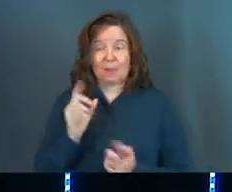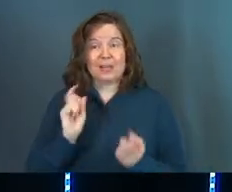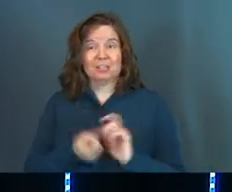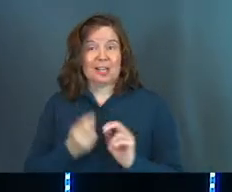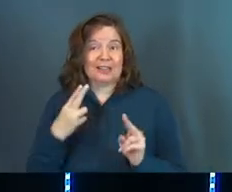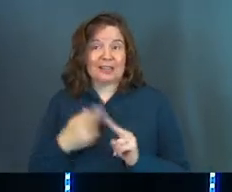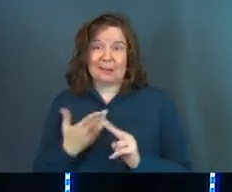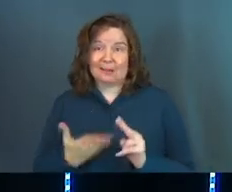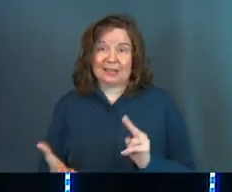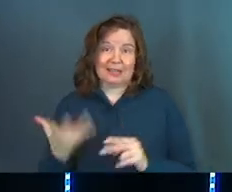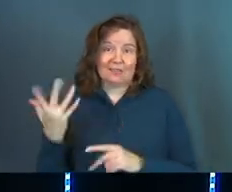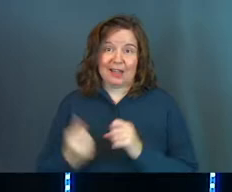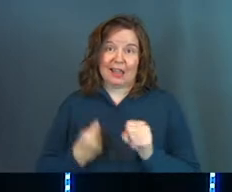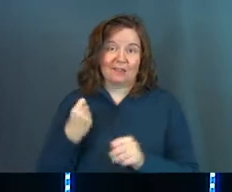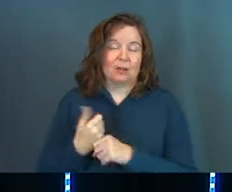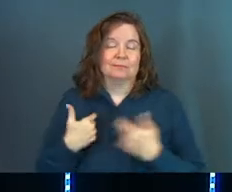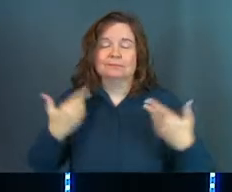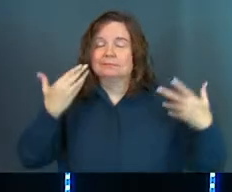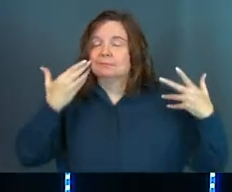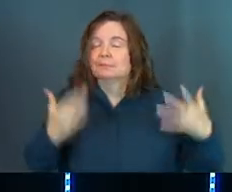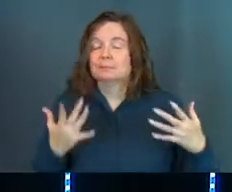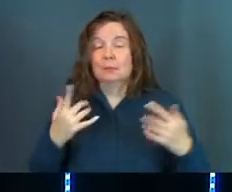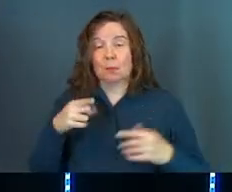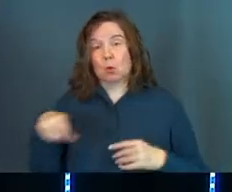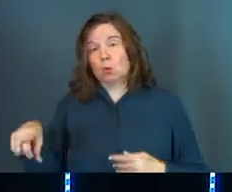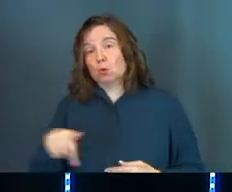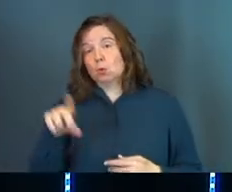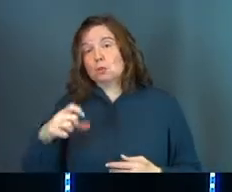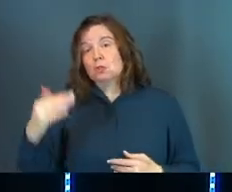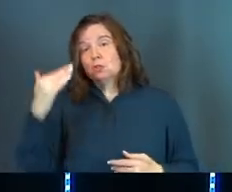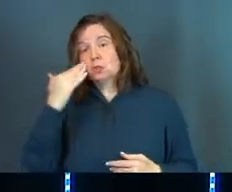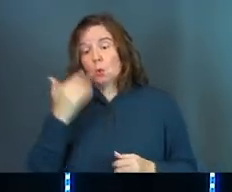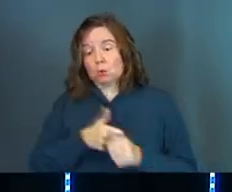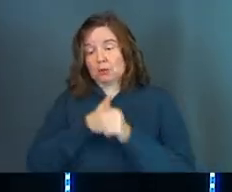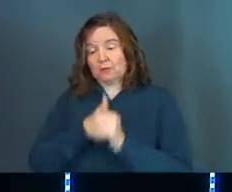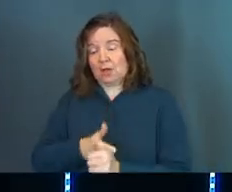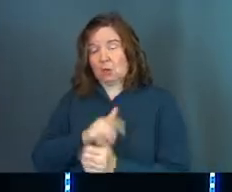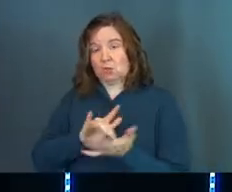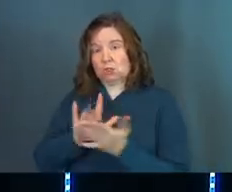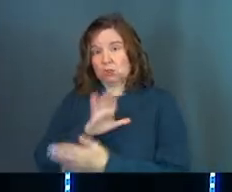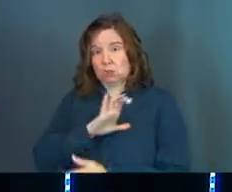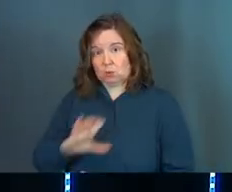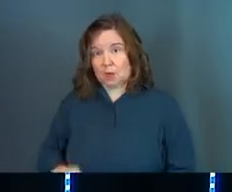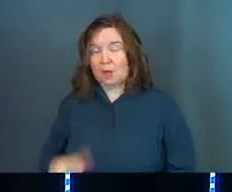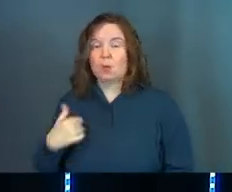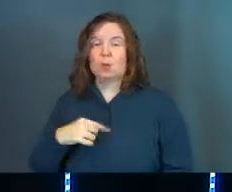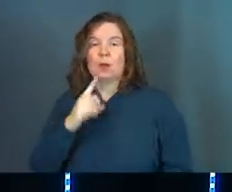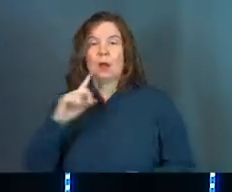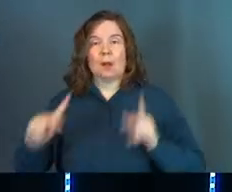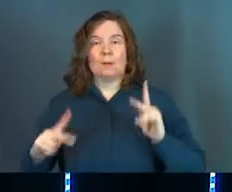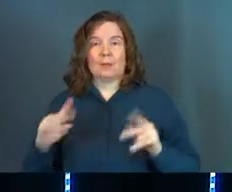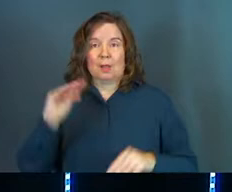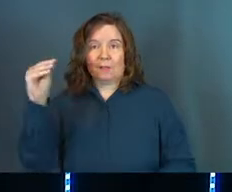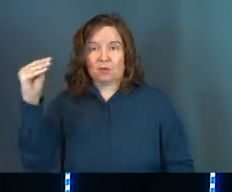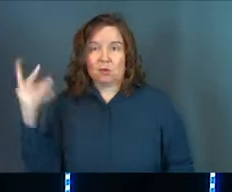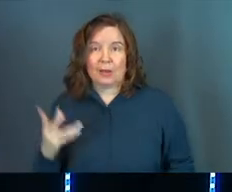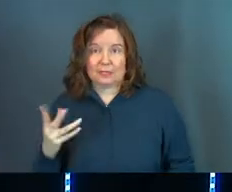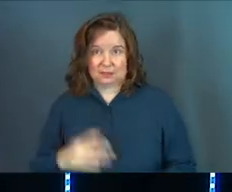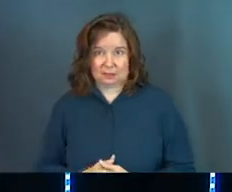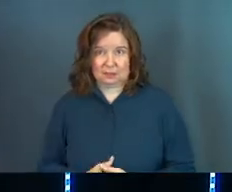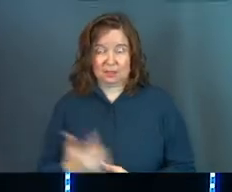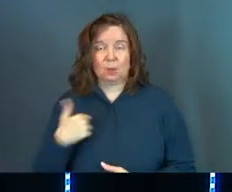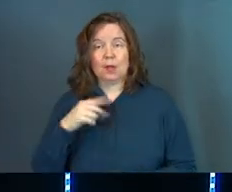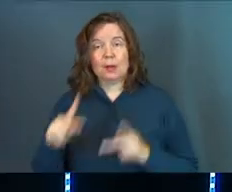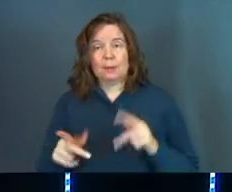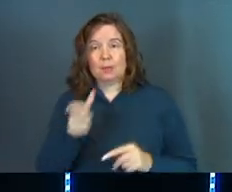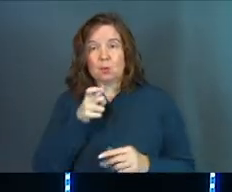the name of this thing in 5 years. I don't know. But what you need to know as a follower of Jesus Christ is we are people of grace. We